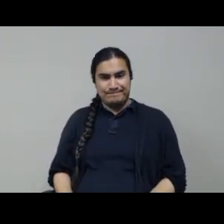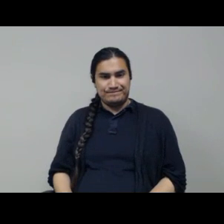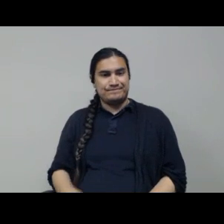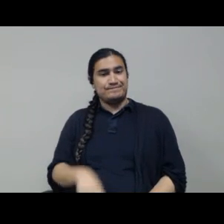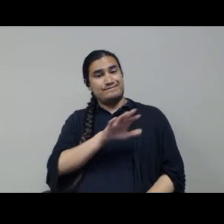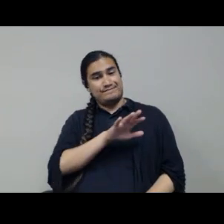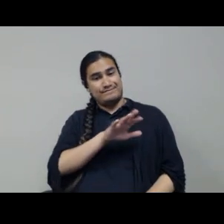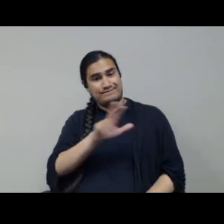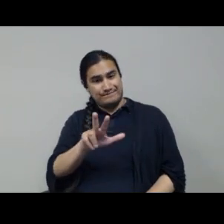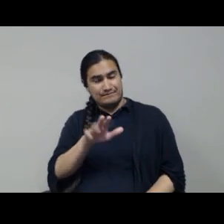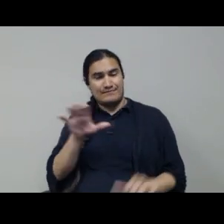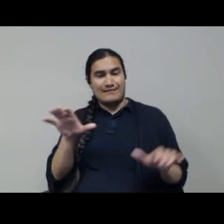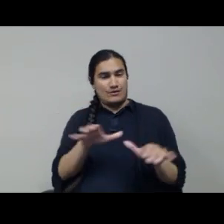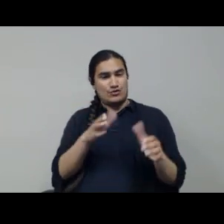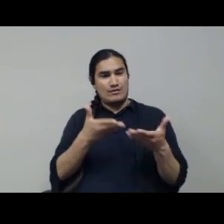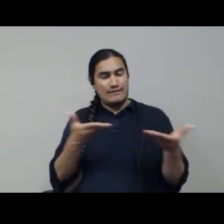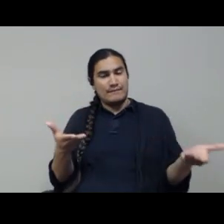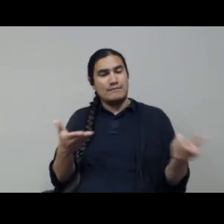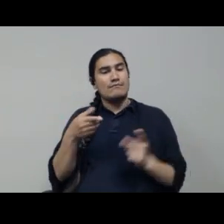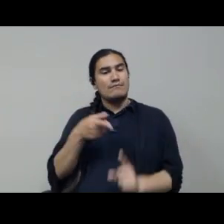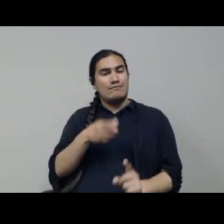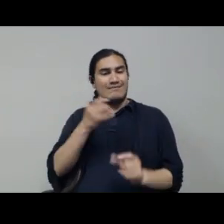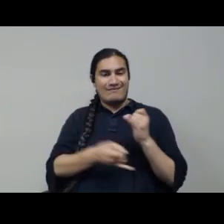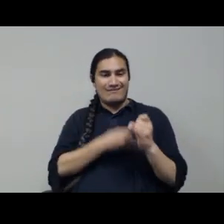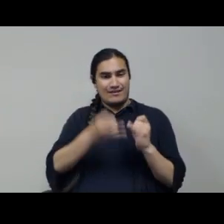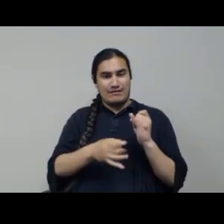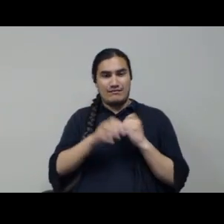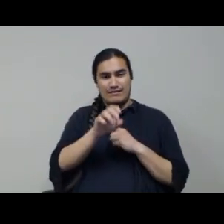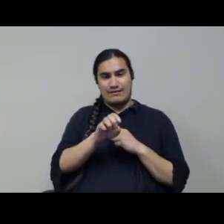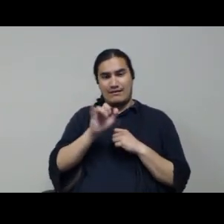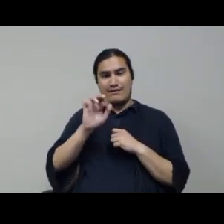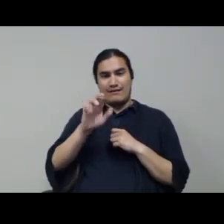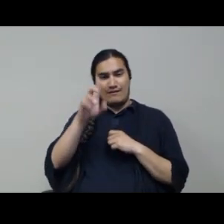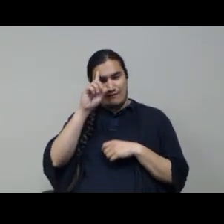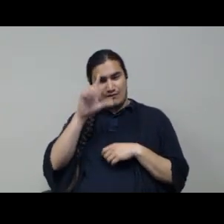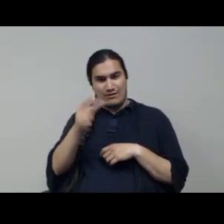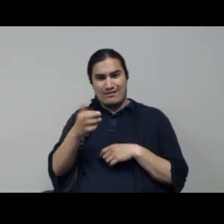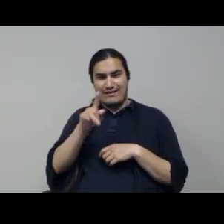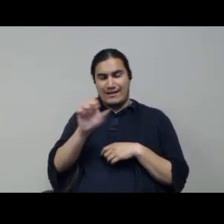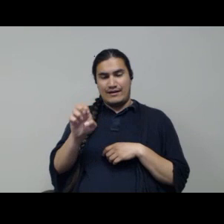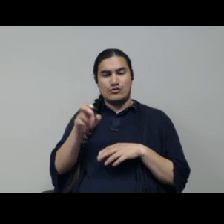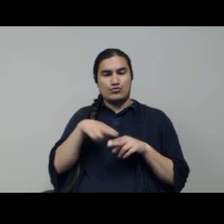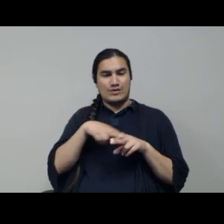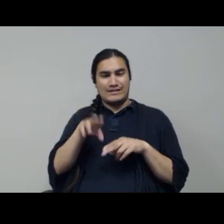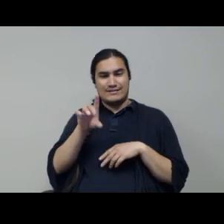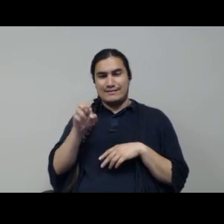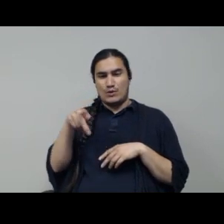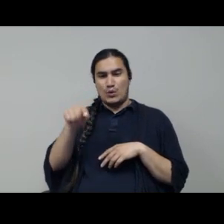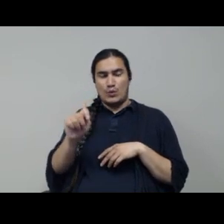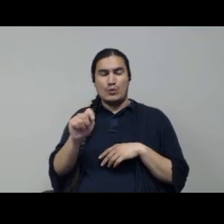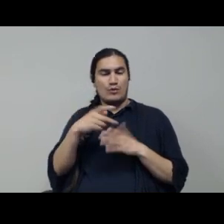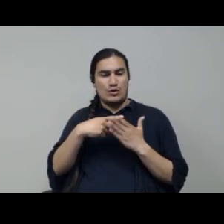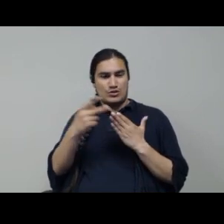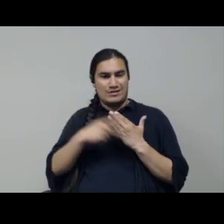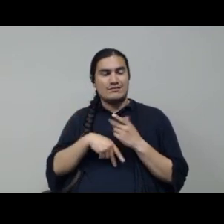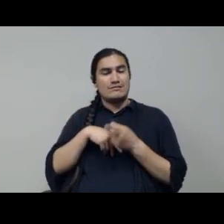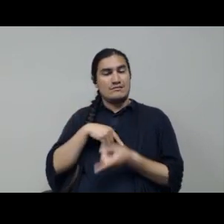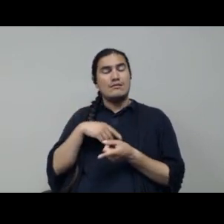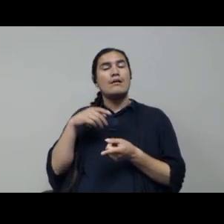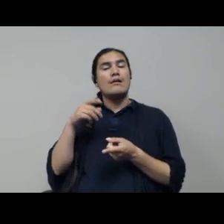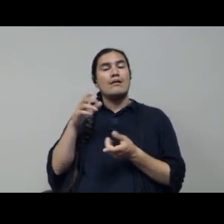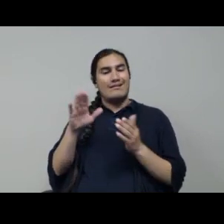53 is an action item. This is the final EIR for the Goleta Train Depot project. The Goleta City Council determined